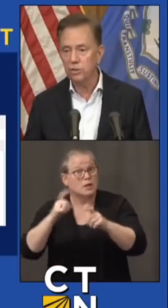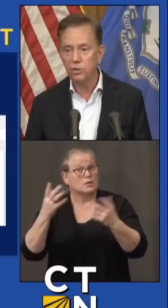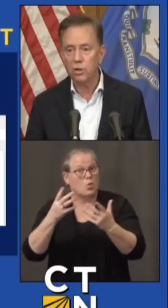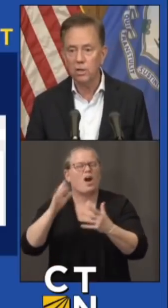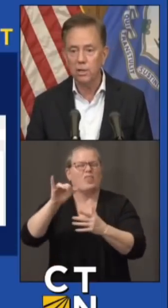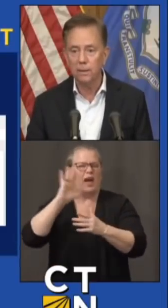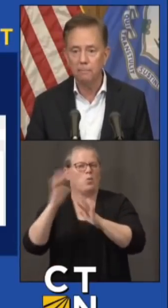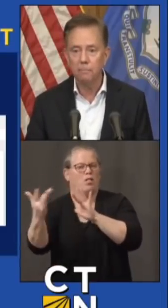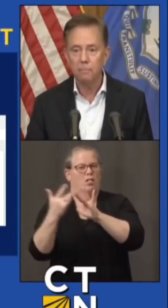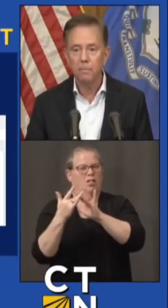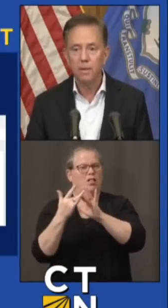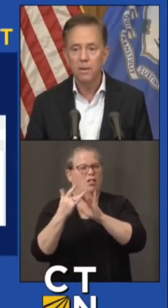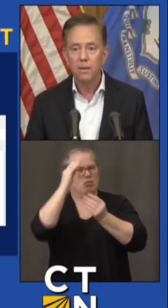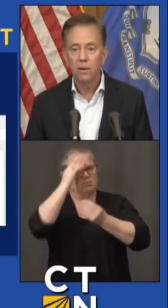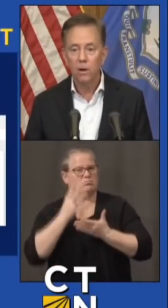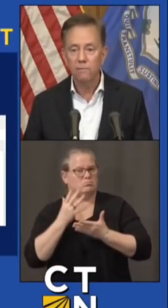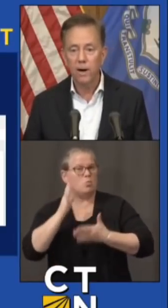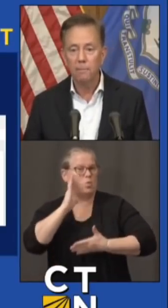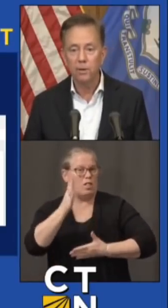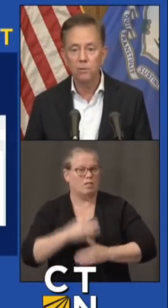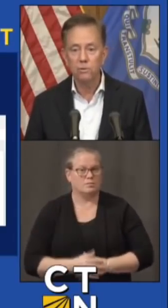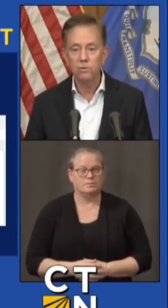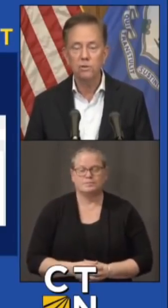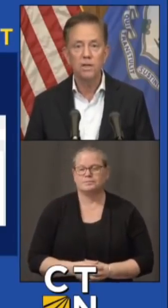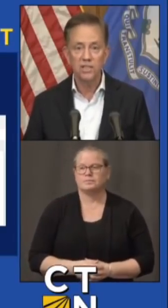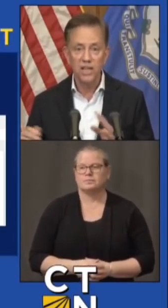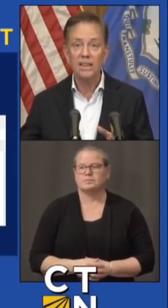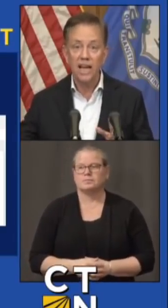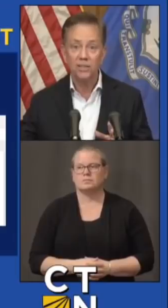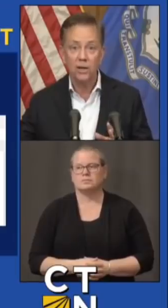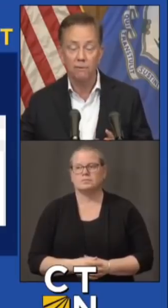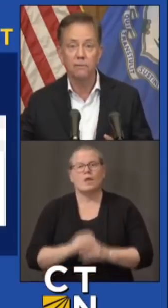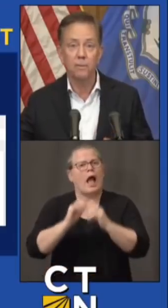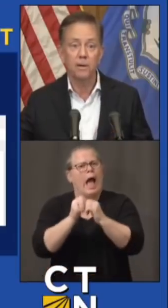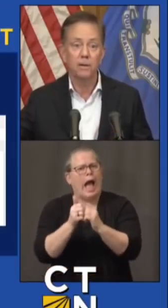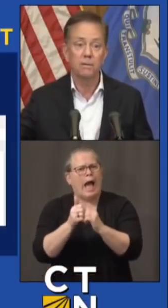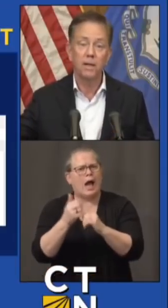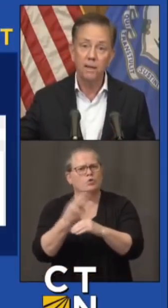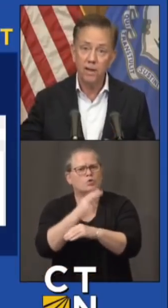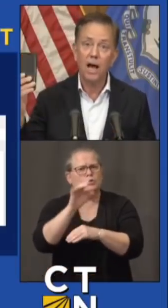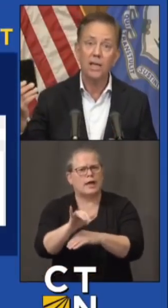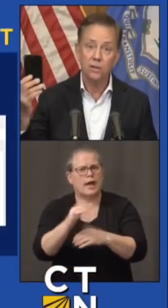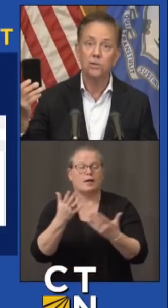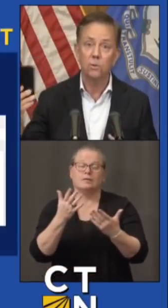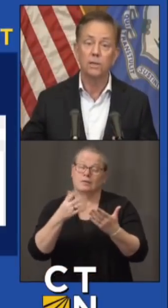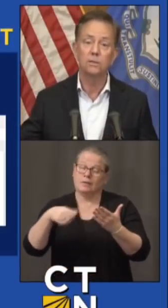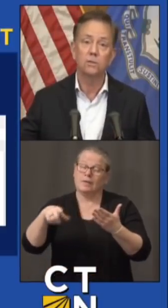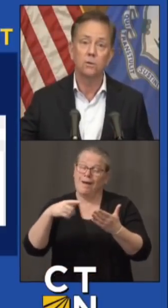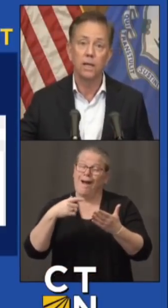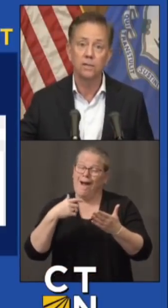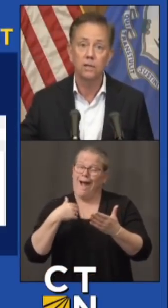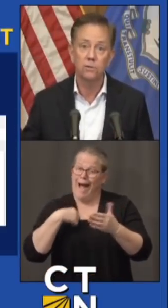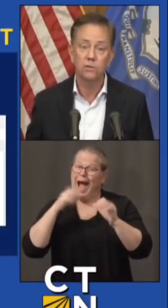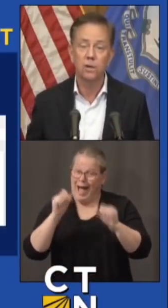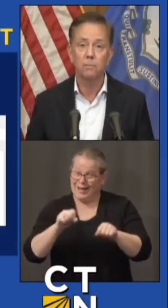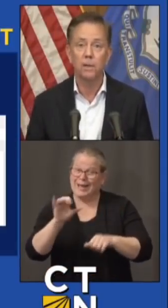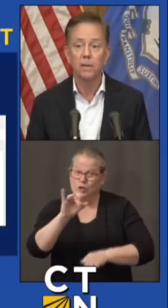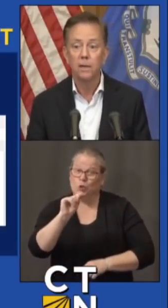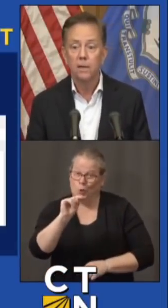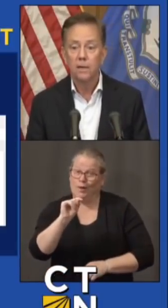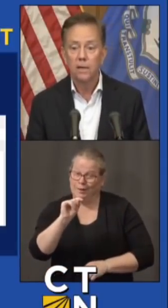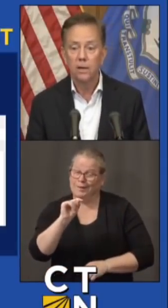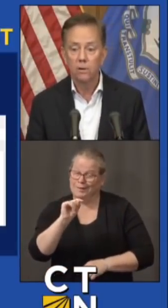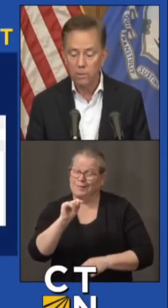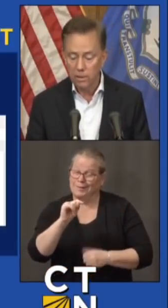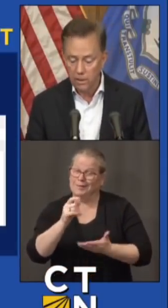on the next chart. All right, for Apple users, it's not that tough. I mean, even I could do it, so that tells you something.